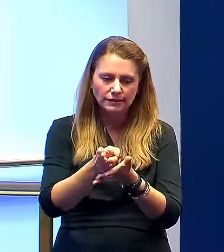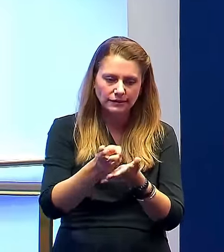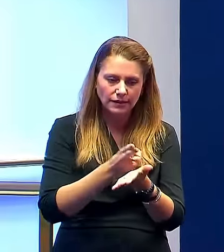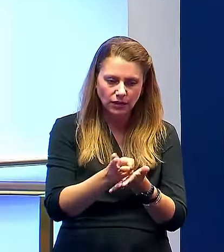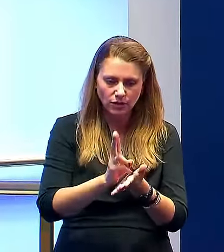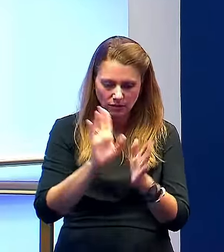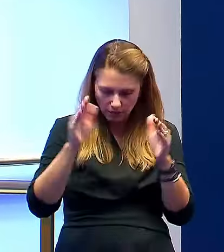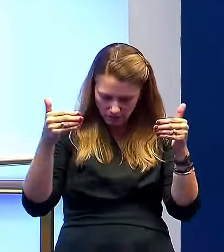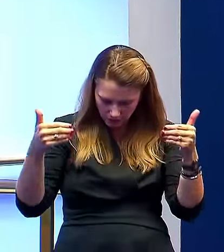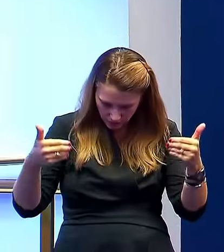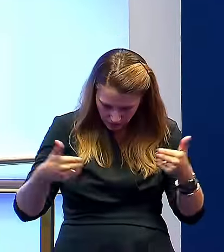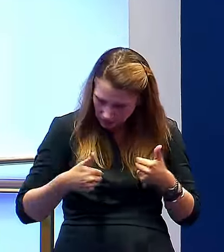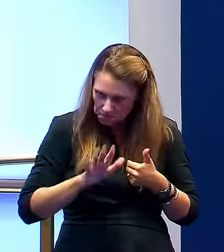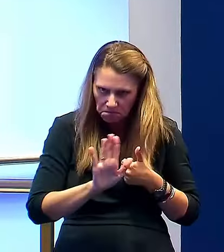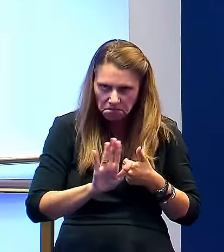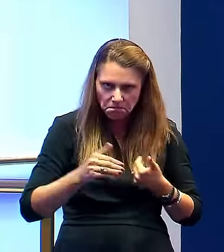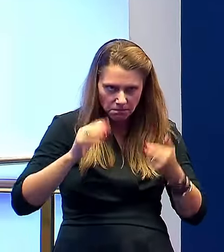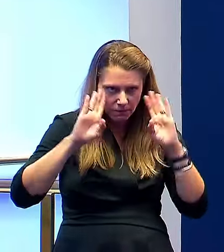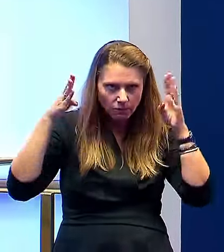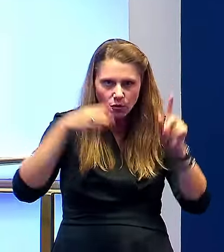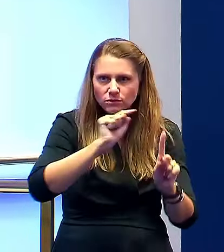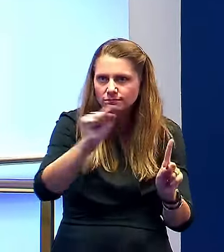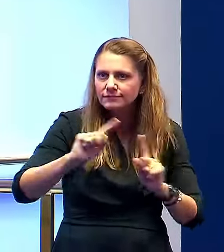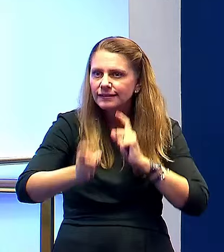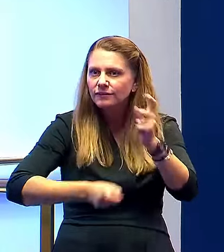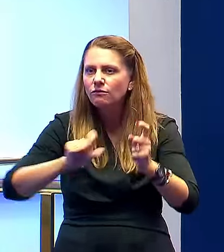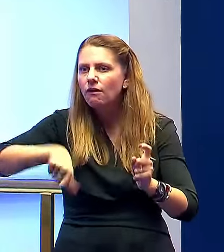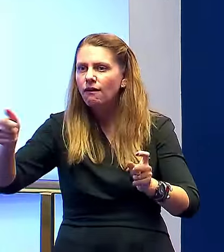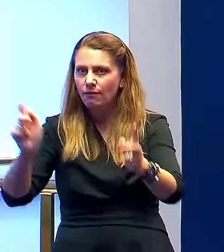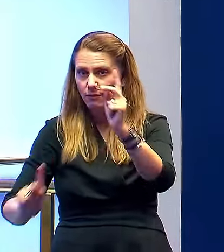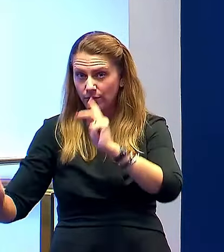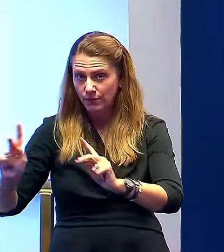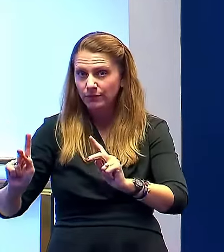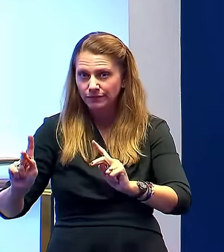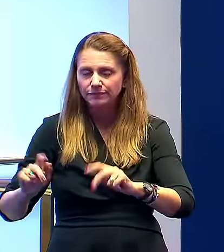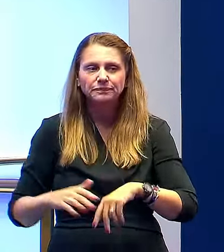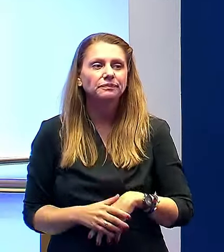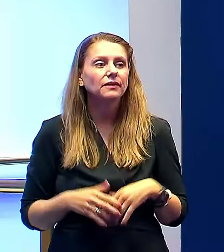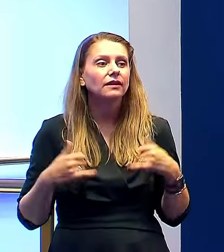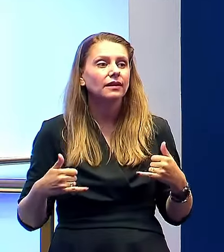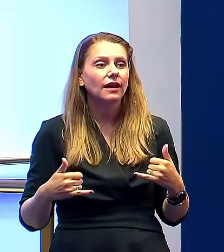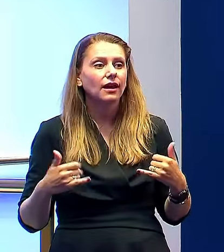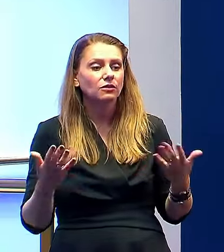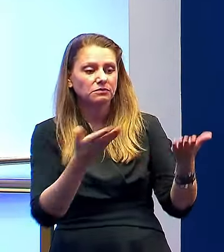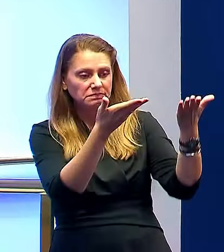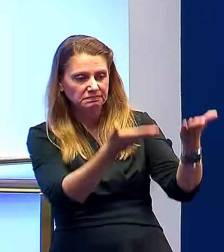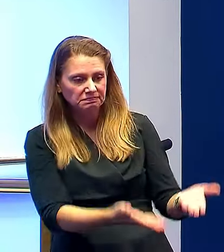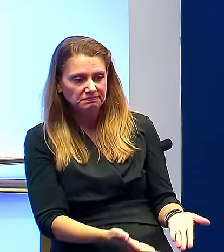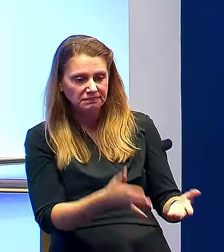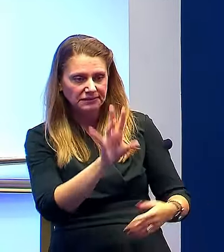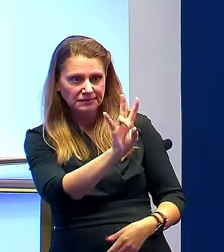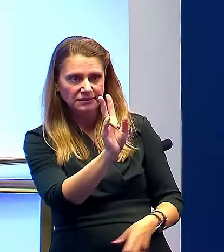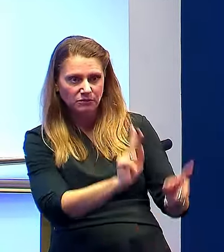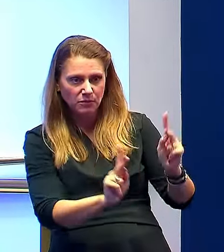and selfless dedication. Ladies and gentlemen, please give our seven honorees a round of